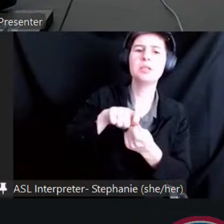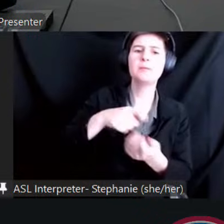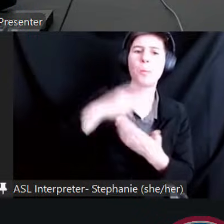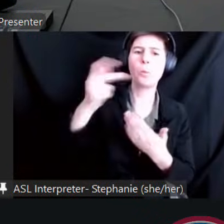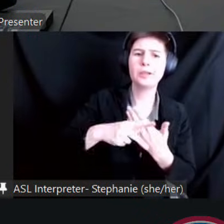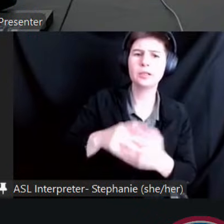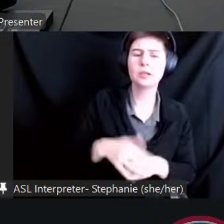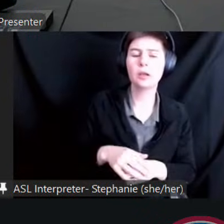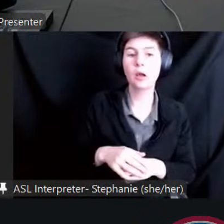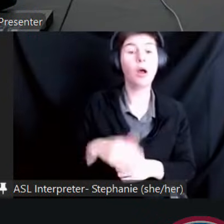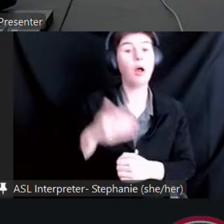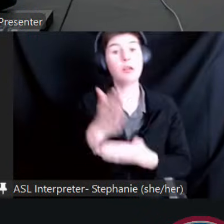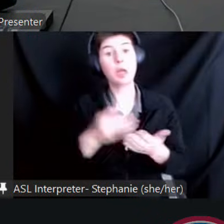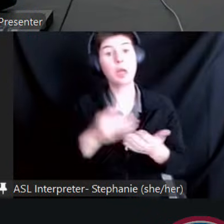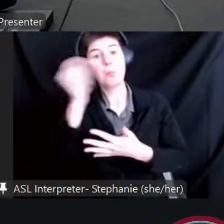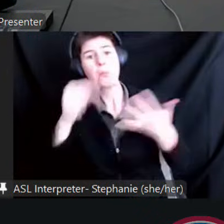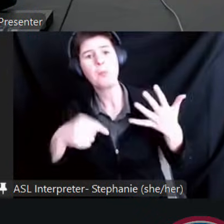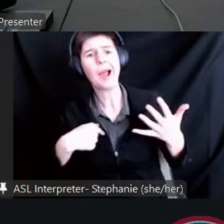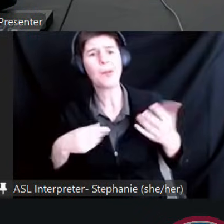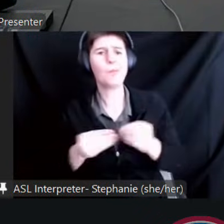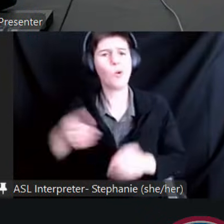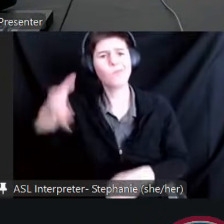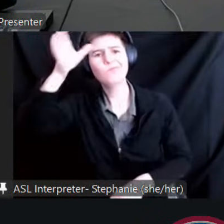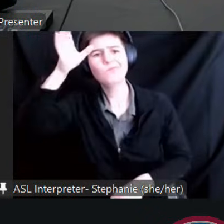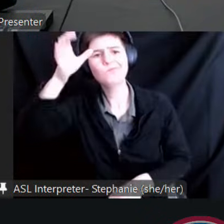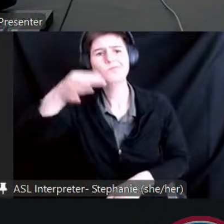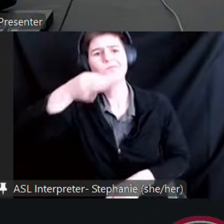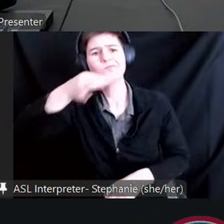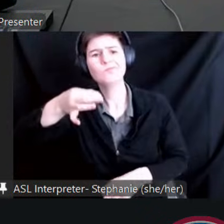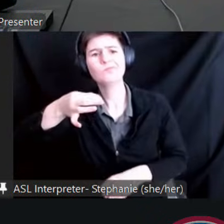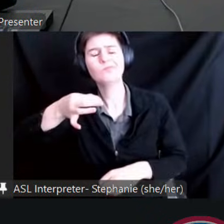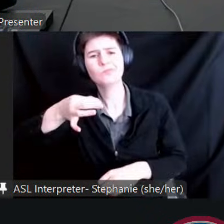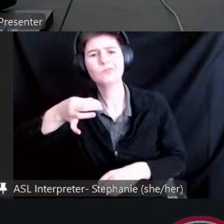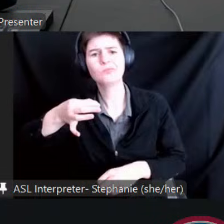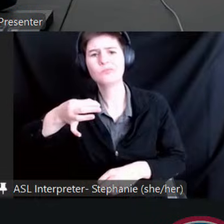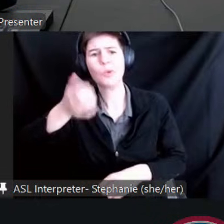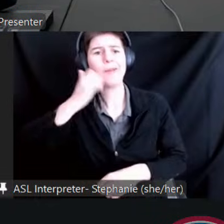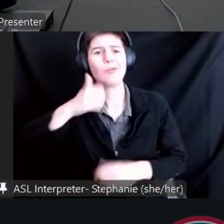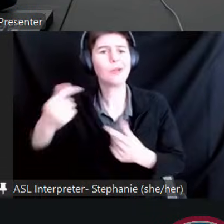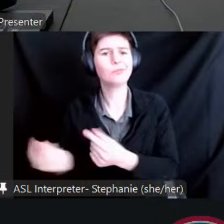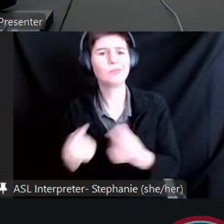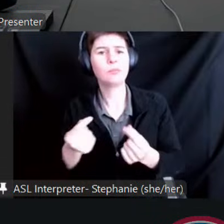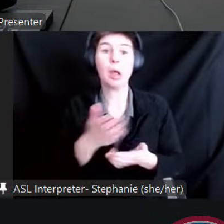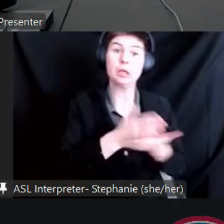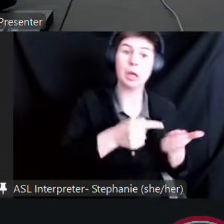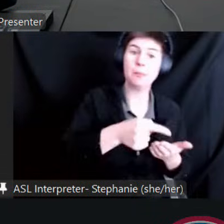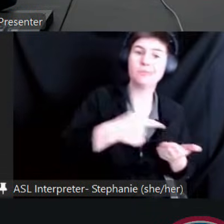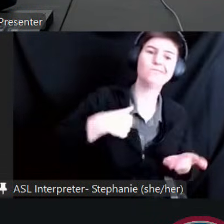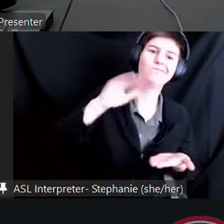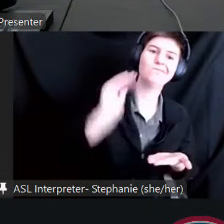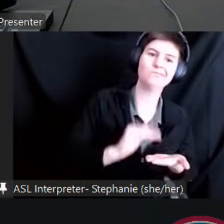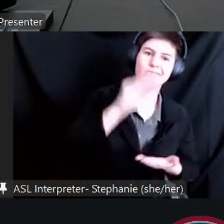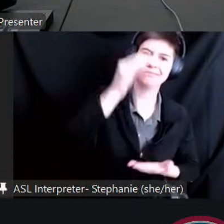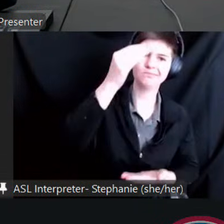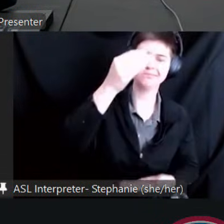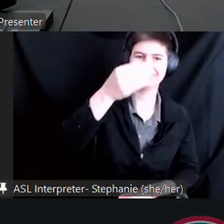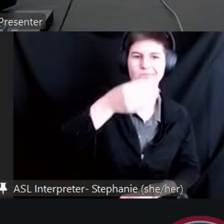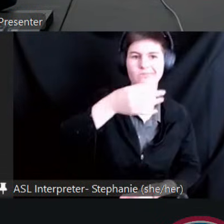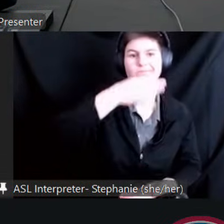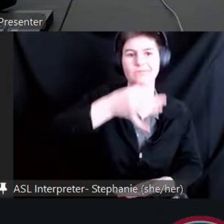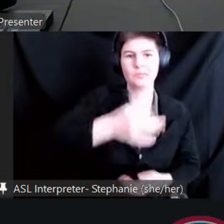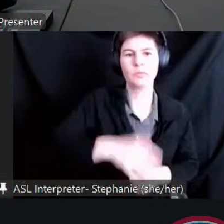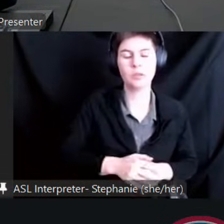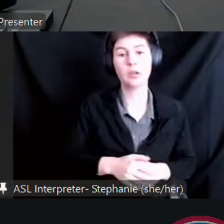with some of these than others, on the day-to-day level. So with that, I will get started with what we're going through.